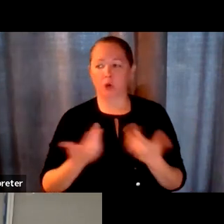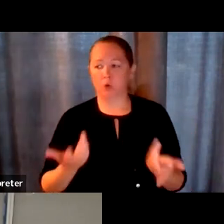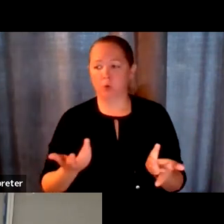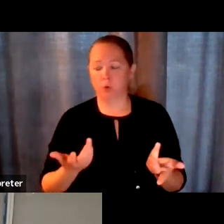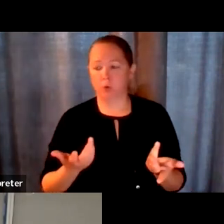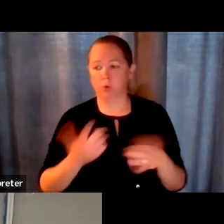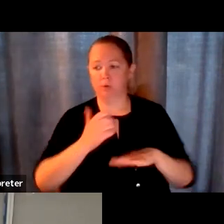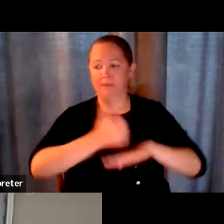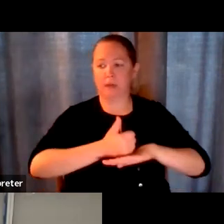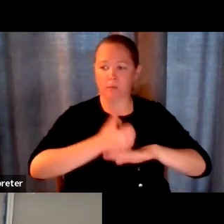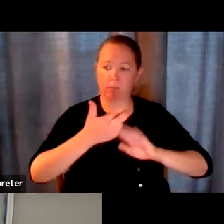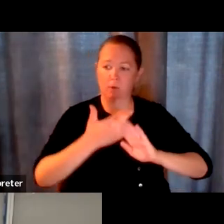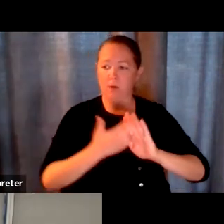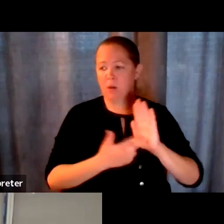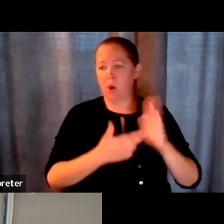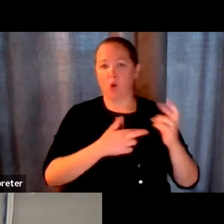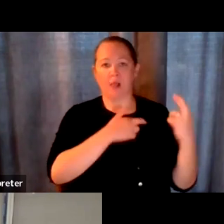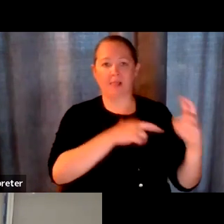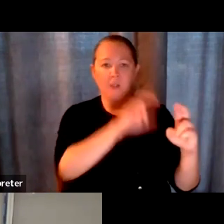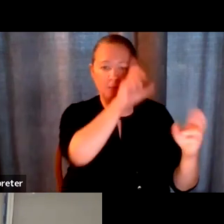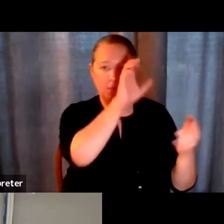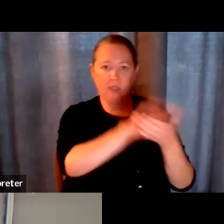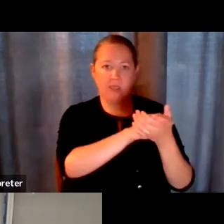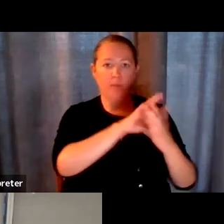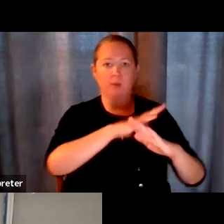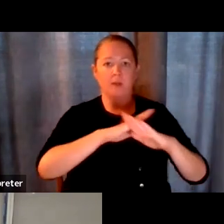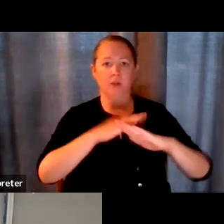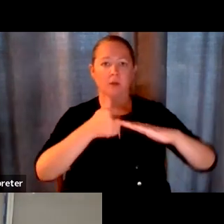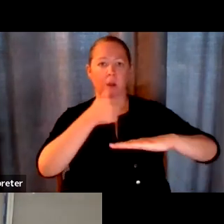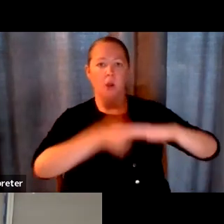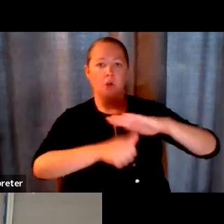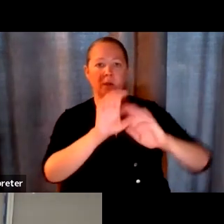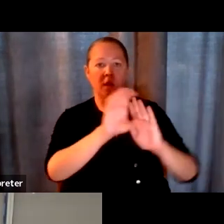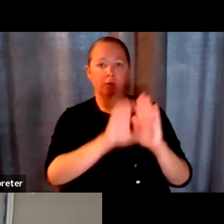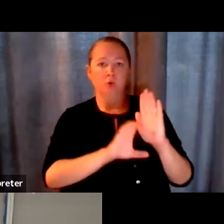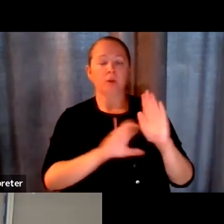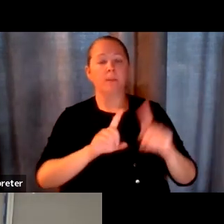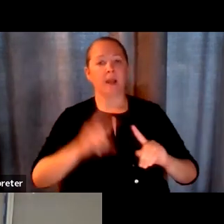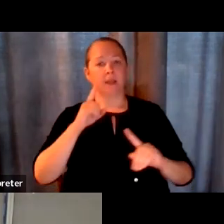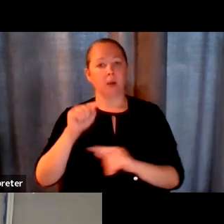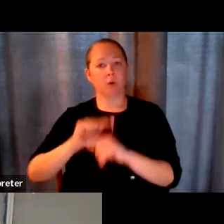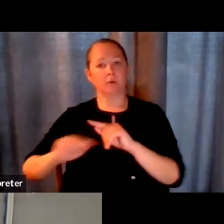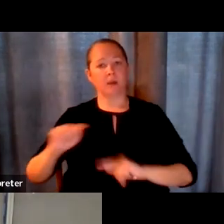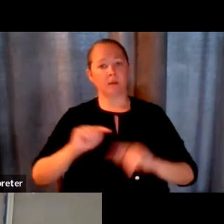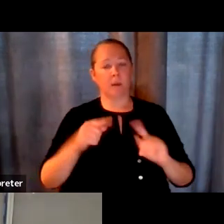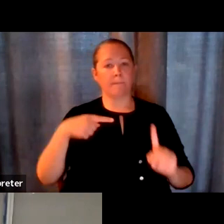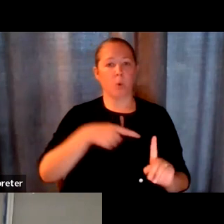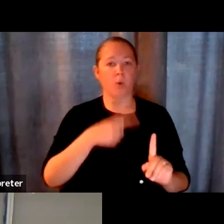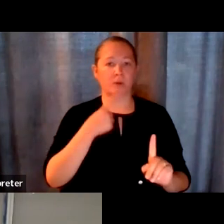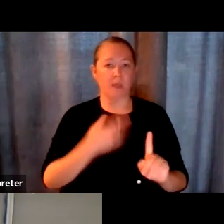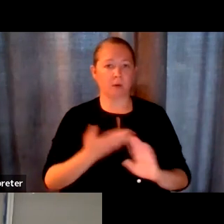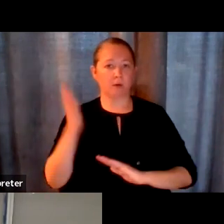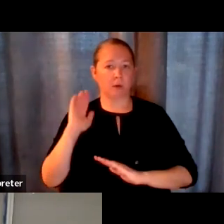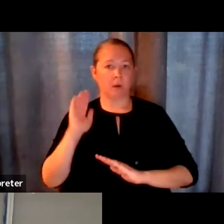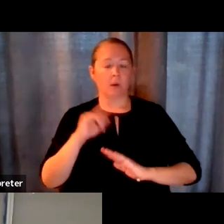what is a religious belief that gets protection under the Constitution? But I think it goes back to the point we were making earlier when we were talking about what would it